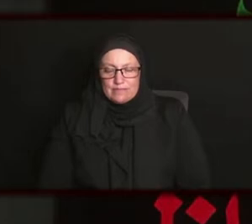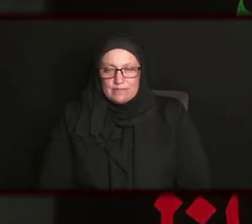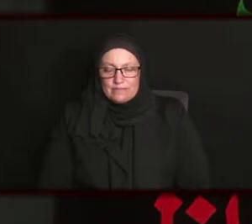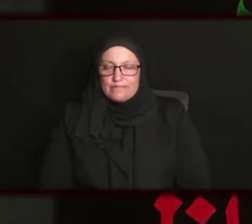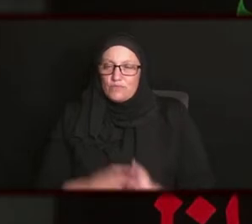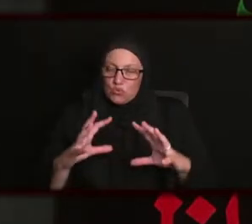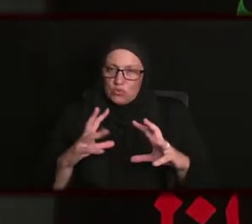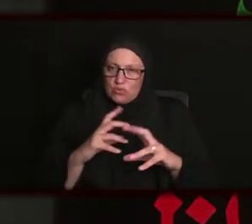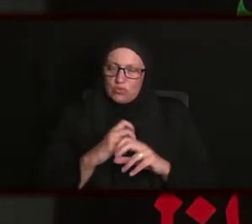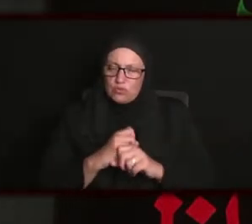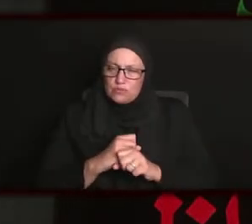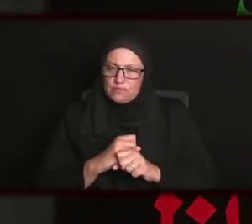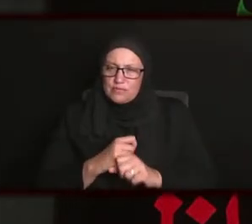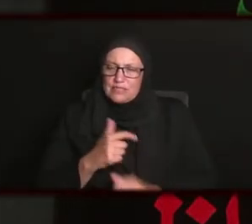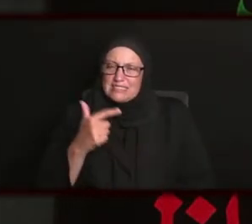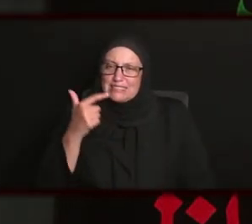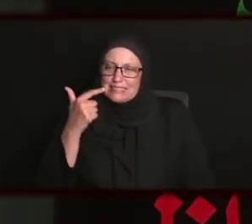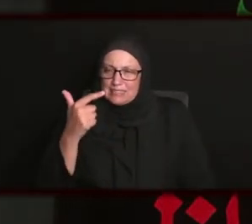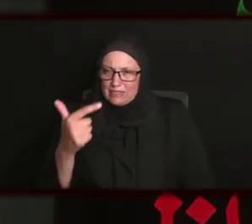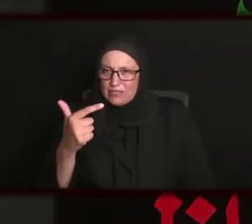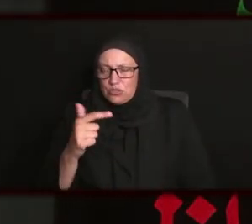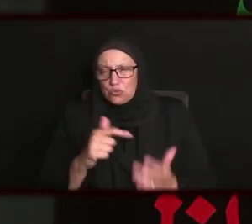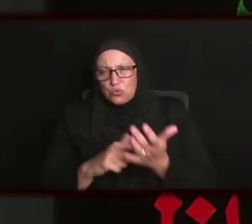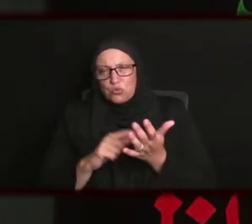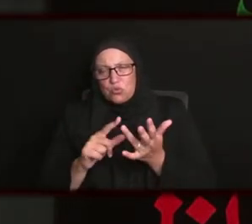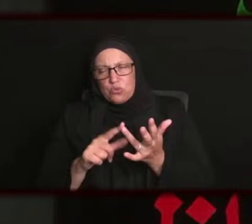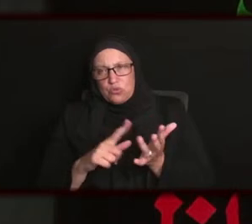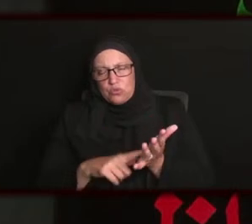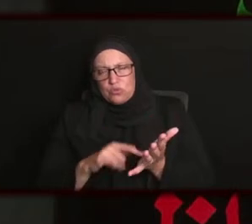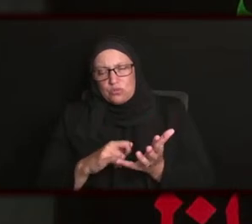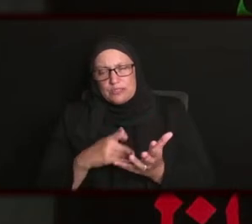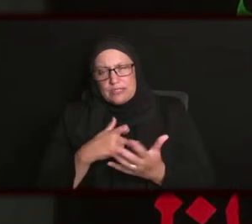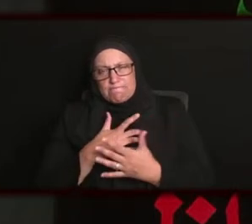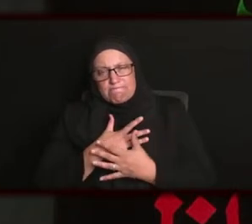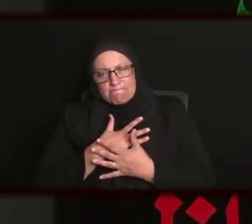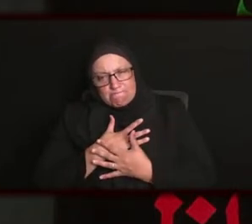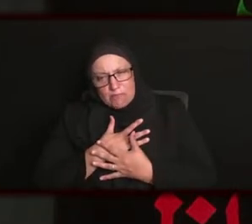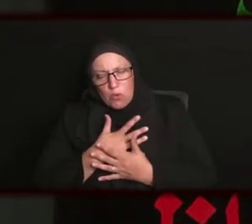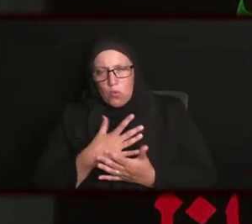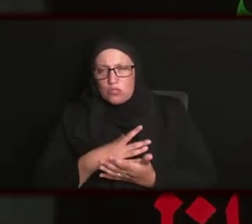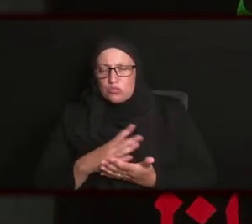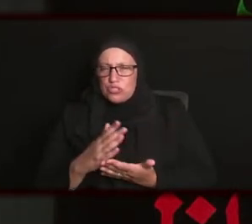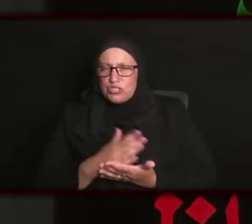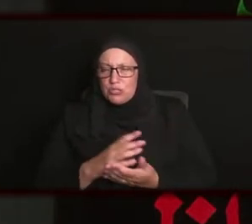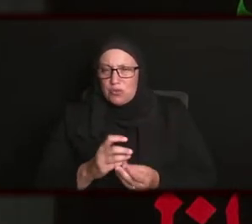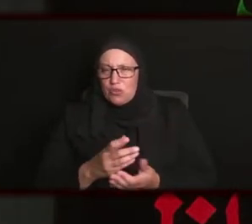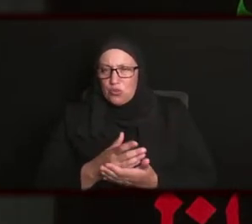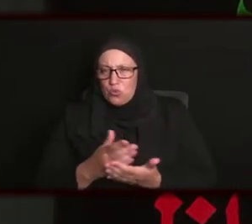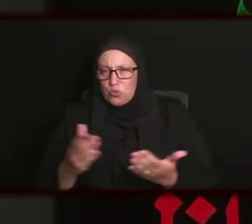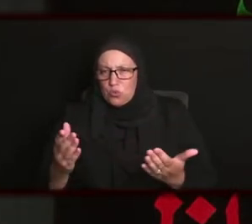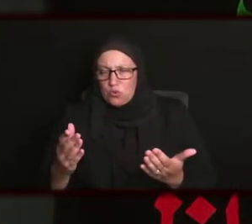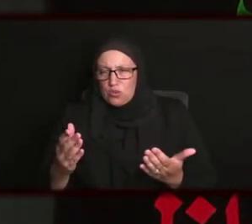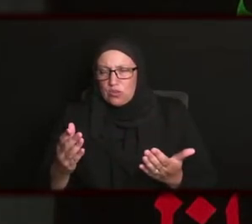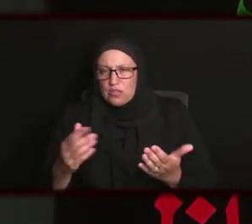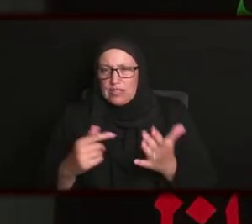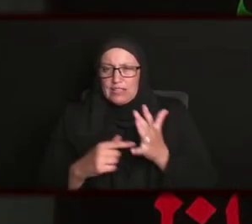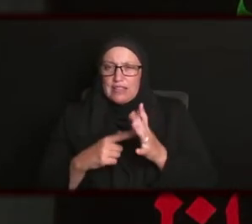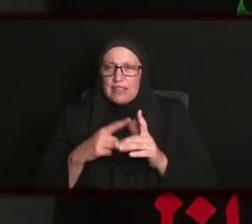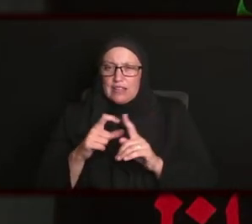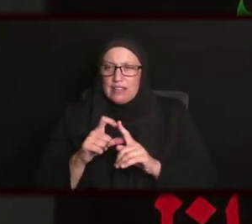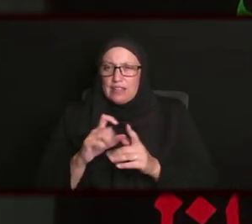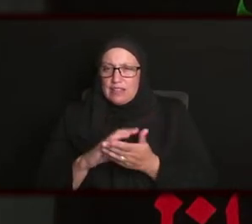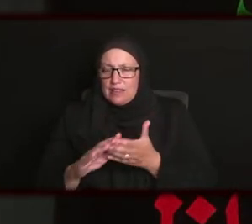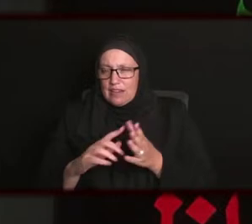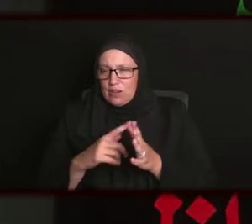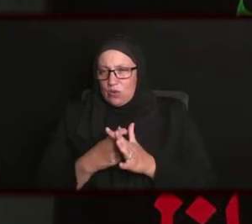conclude, the seven tools that I humbly wanted to share with you is the following: at-tadhakkur,